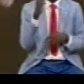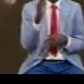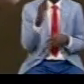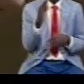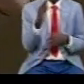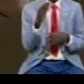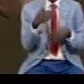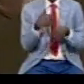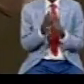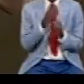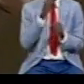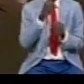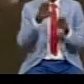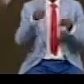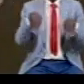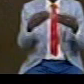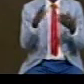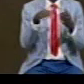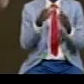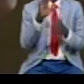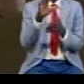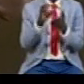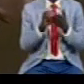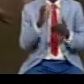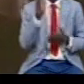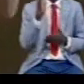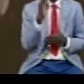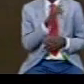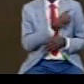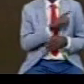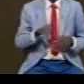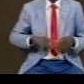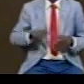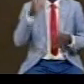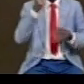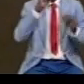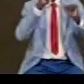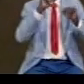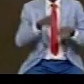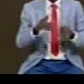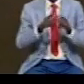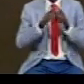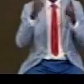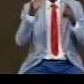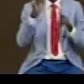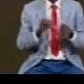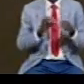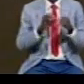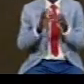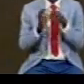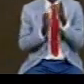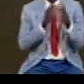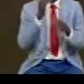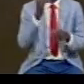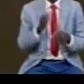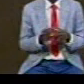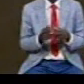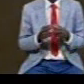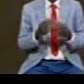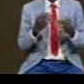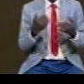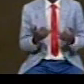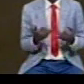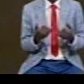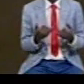also share your testimony, and the Lord will bless you richly in Jesus' name. Now, we listen to